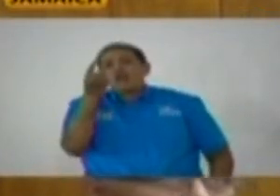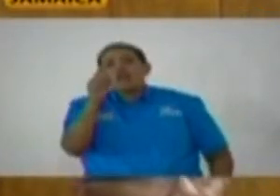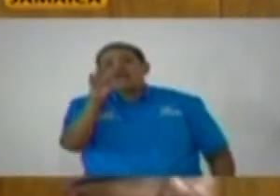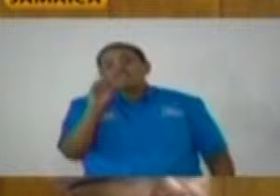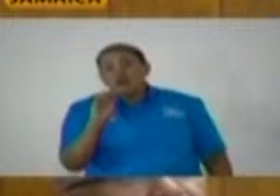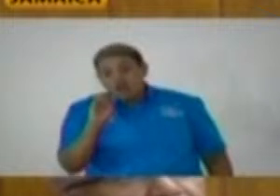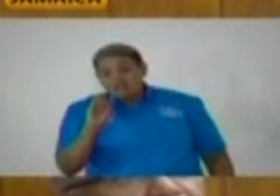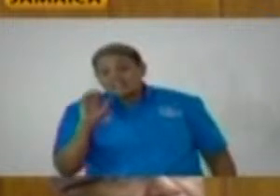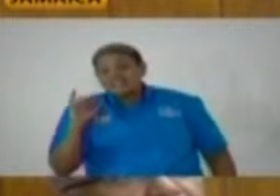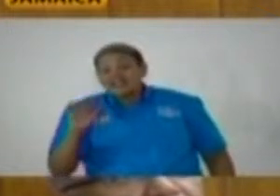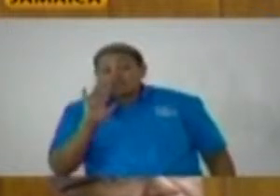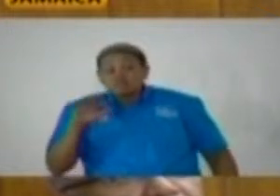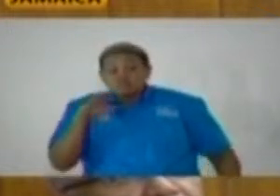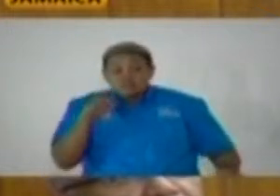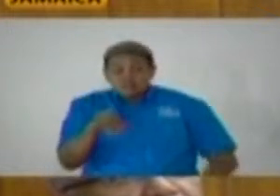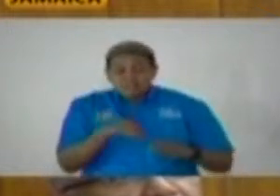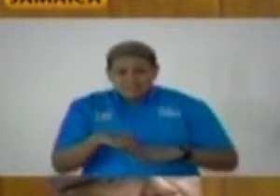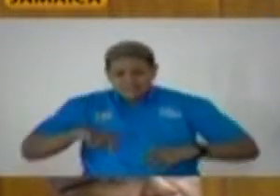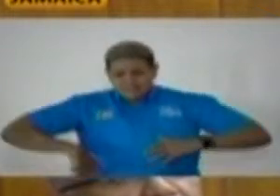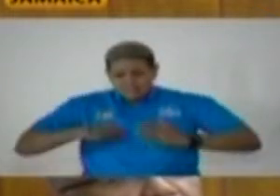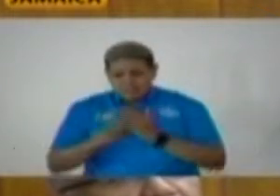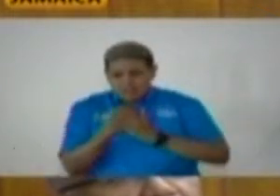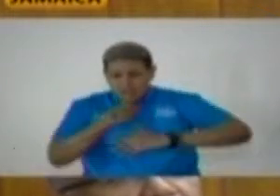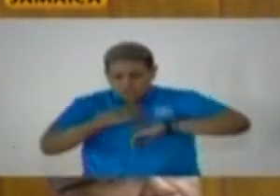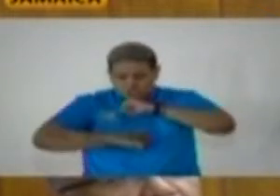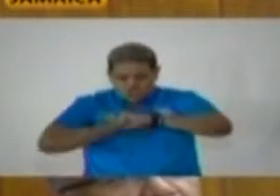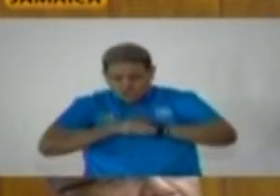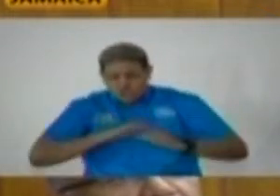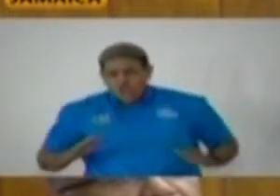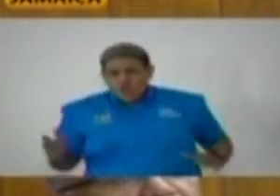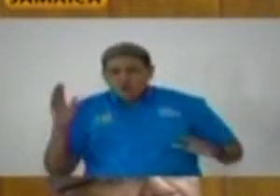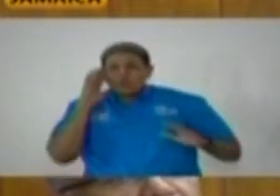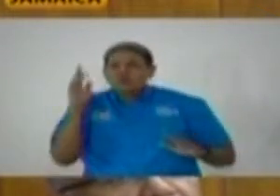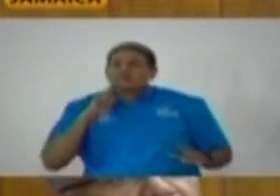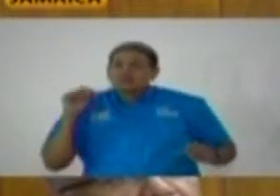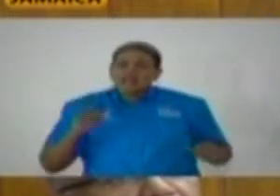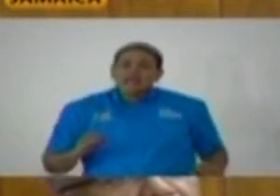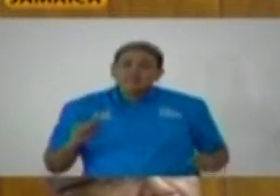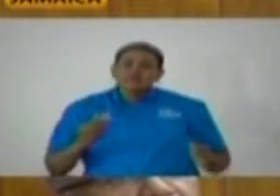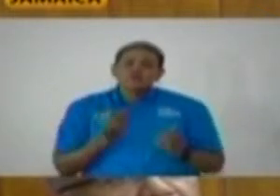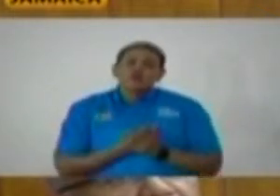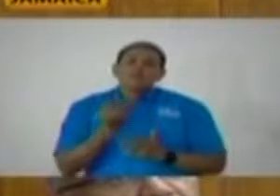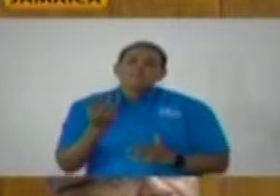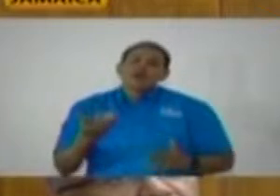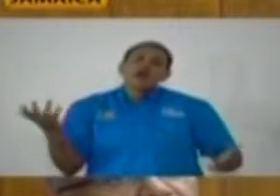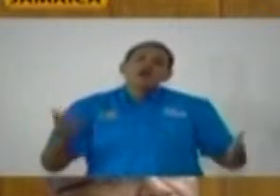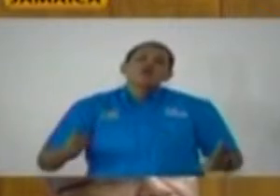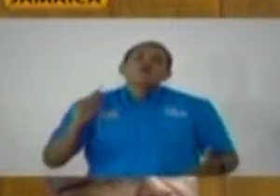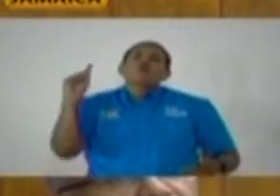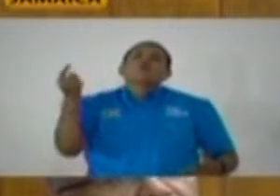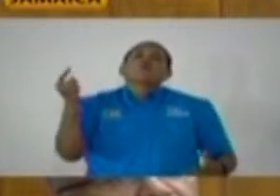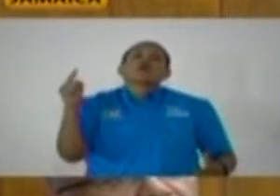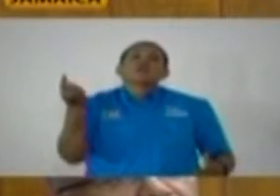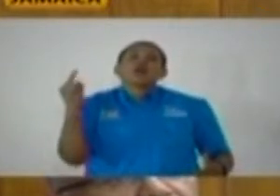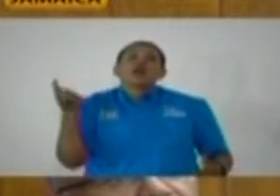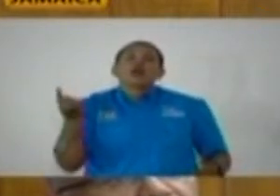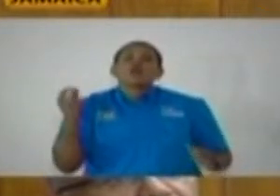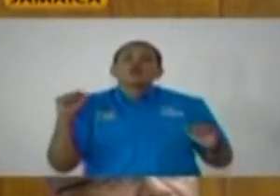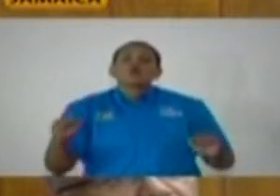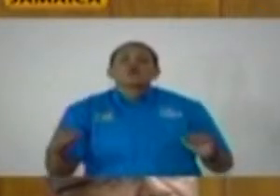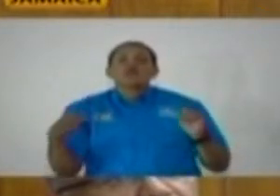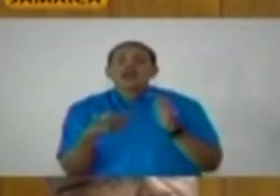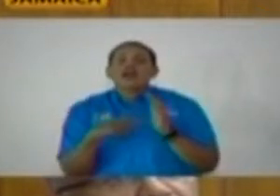$1.40 that would have been spent in this year would be able to buy what $1 could